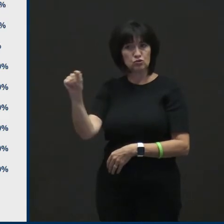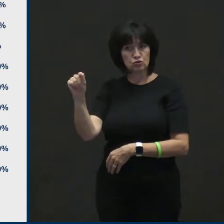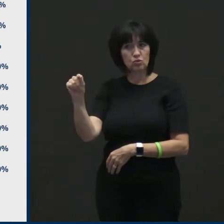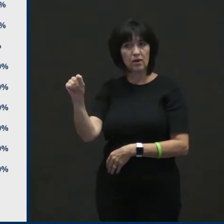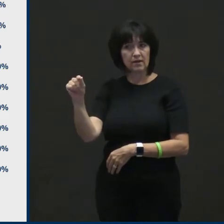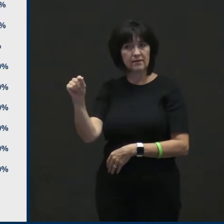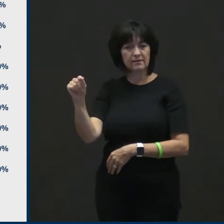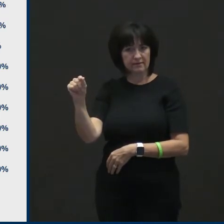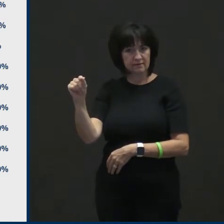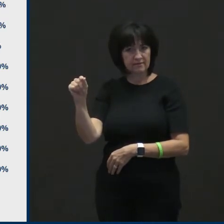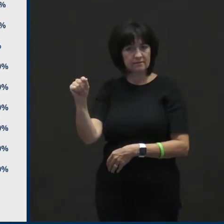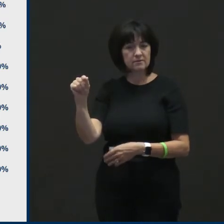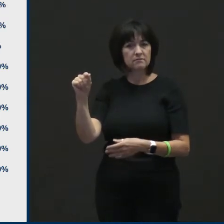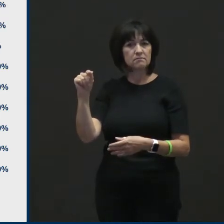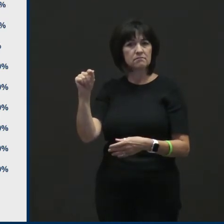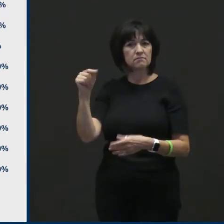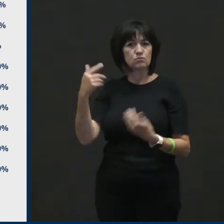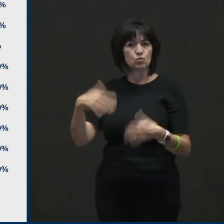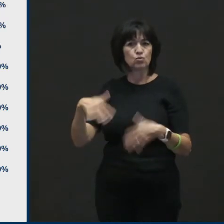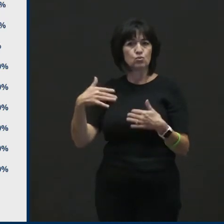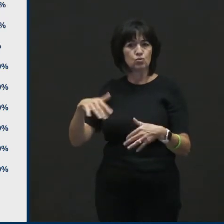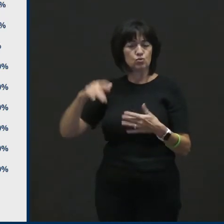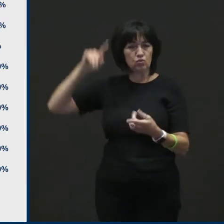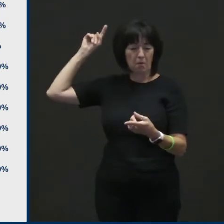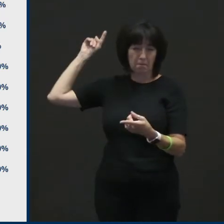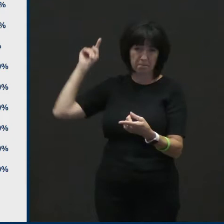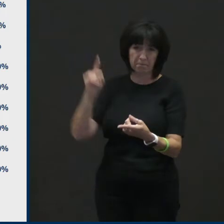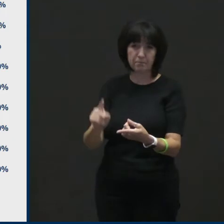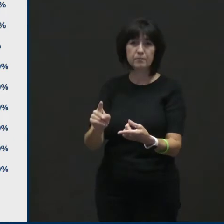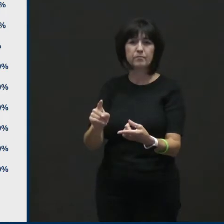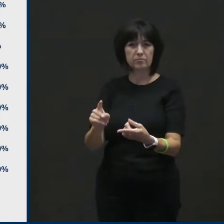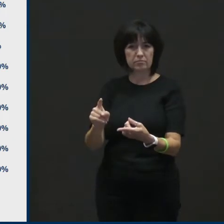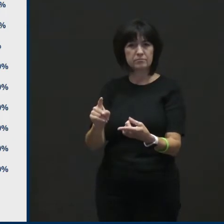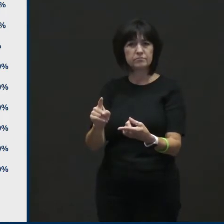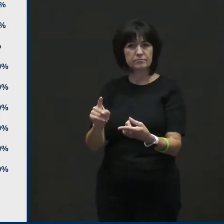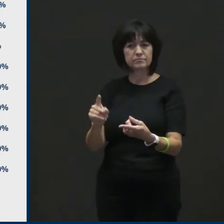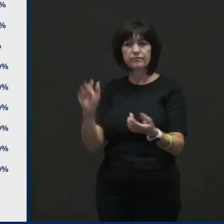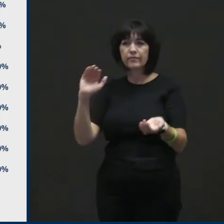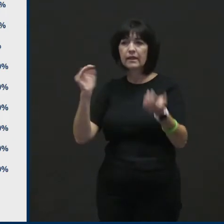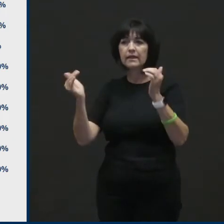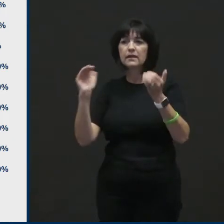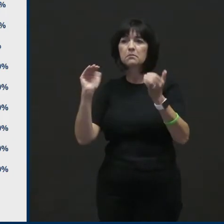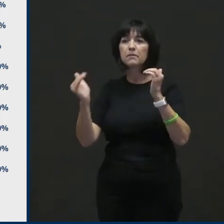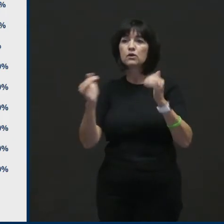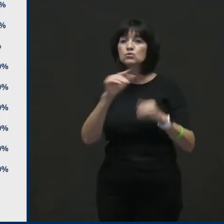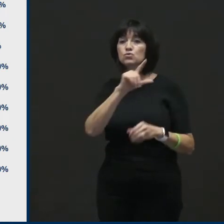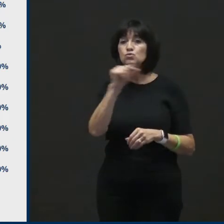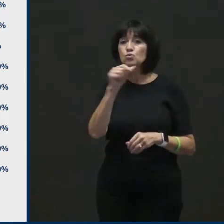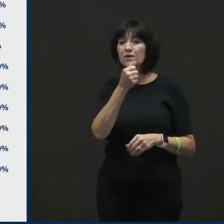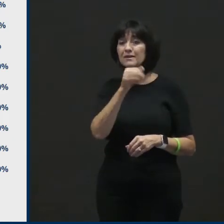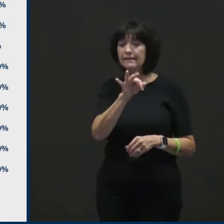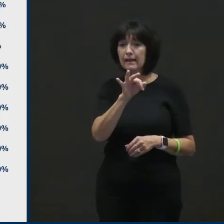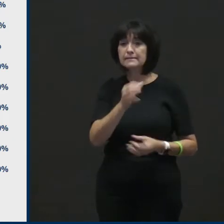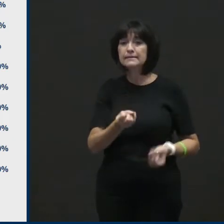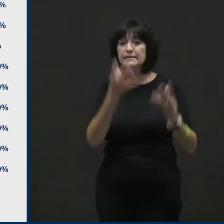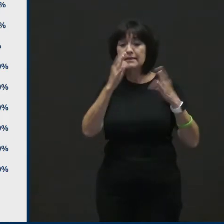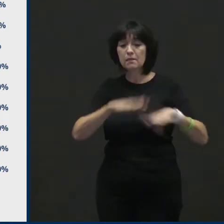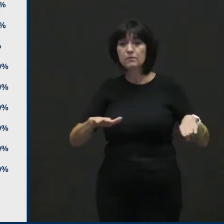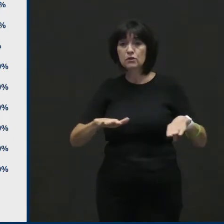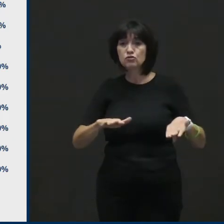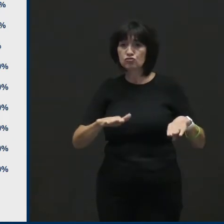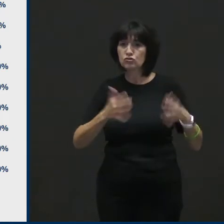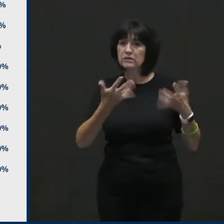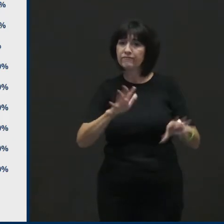had a significant decrease in comparison to 2019 for childhood vaccinations